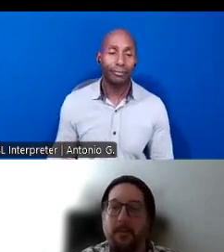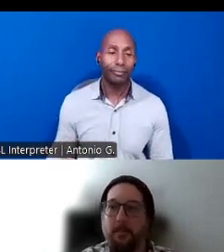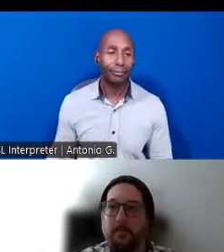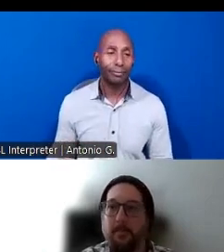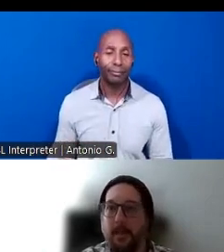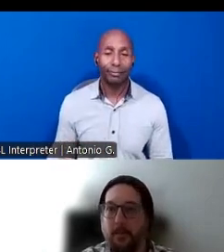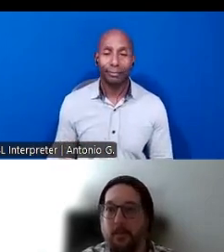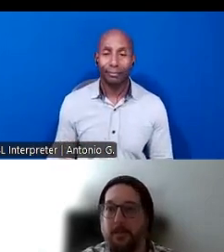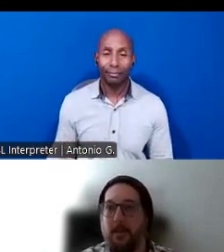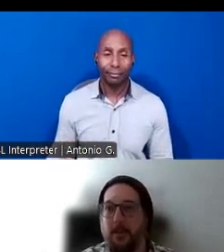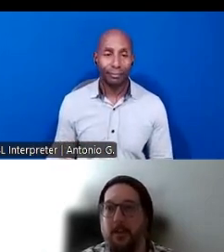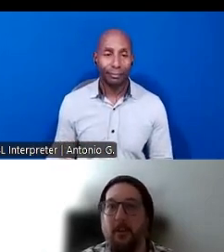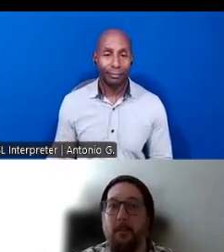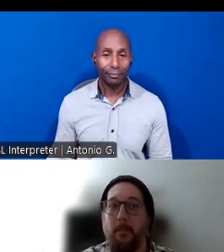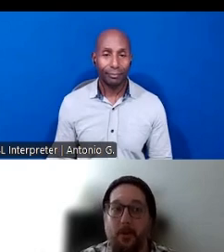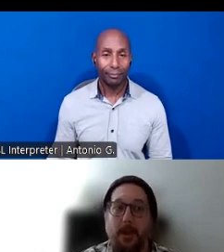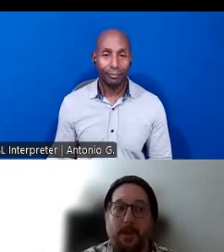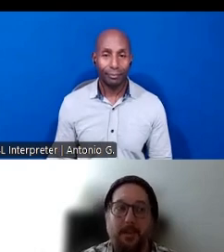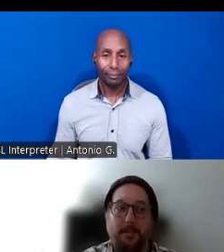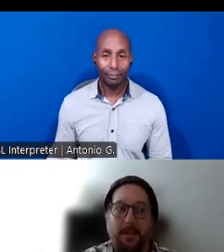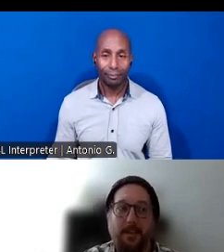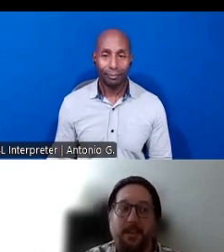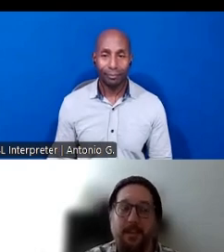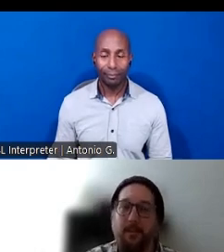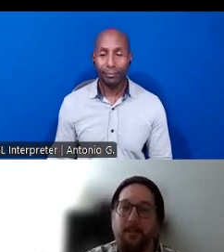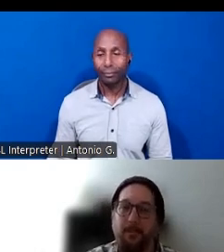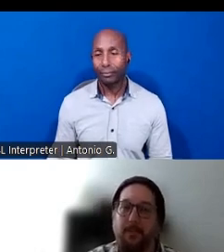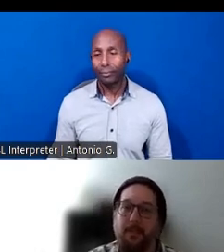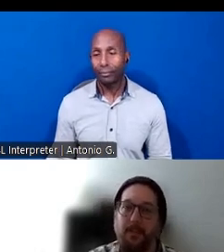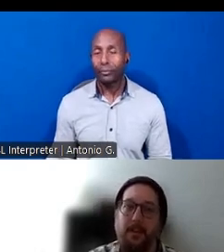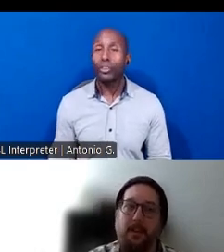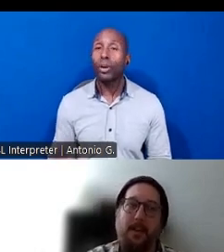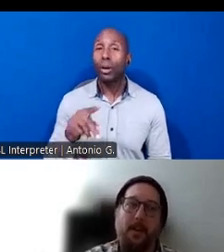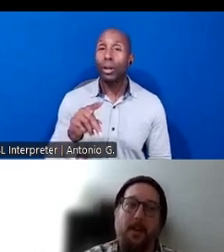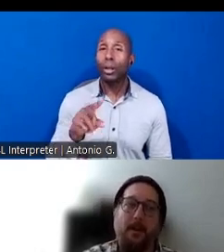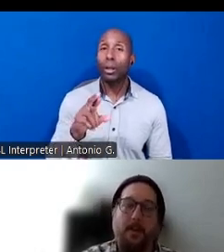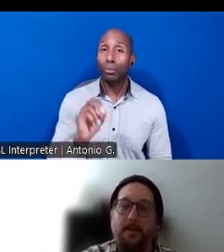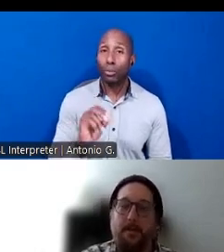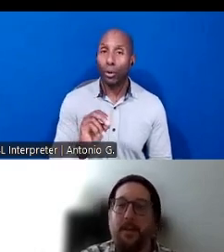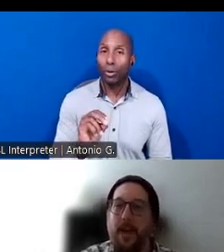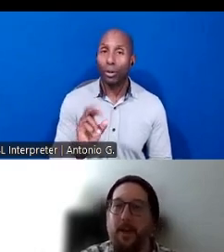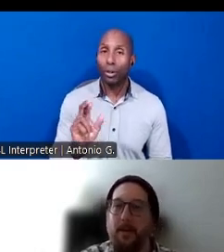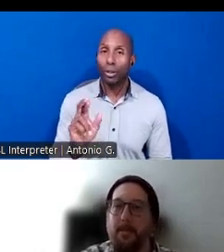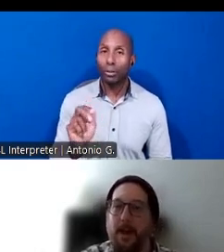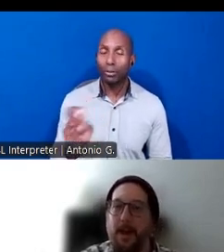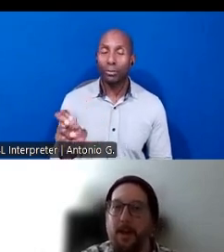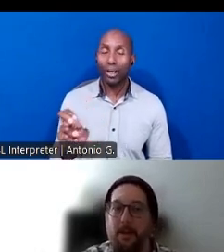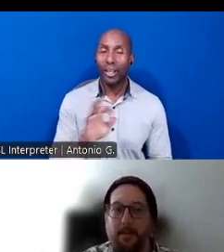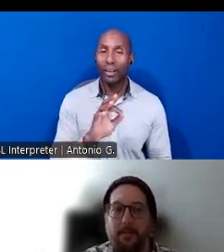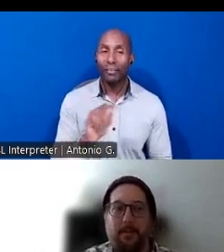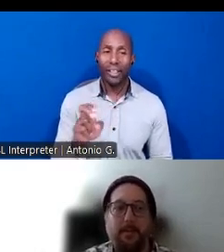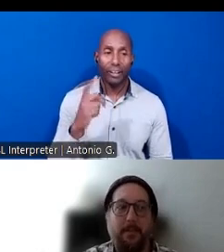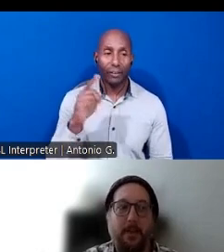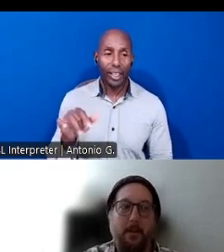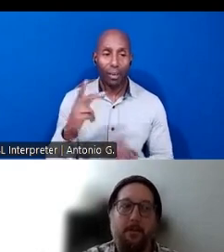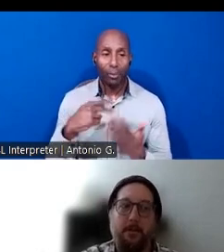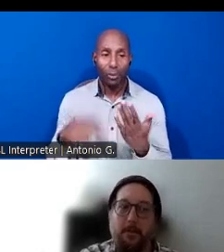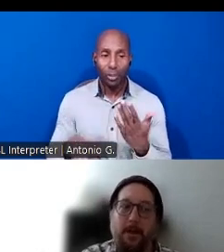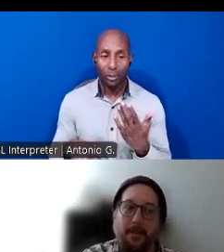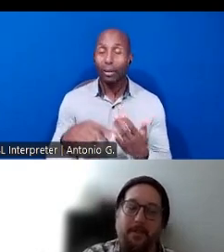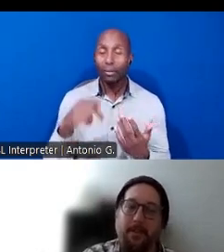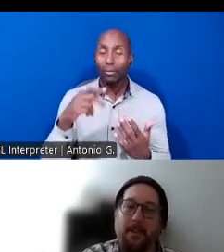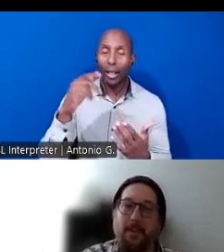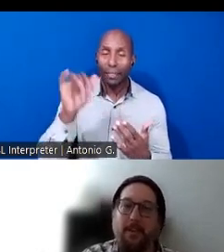You're gonna, like we said earlier, you're gonna prorate this FTE for this person if you're gonna count it by months. And so